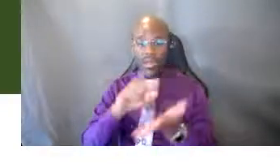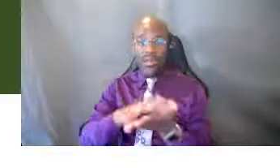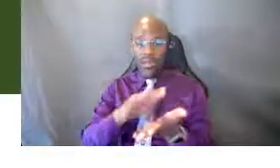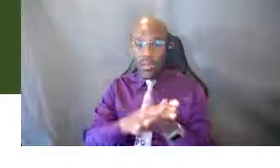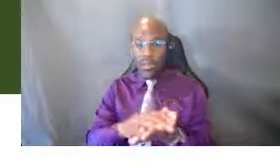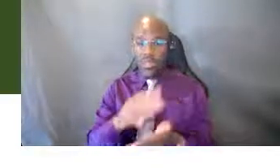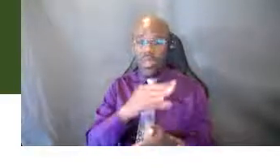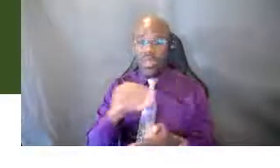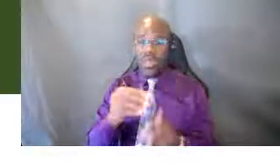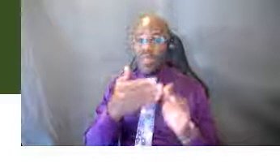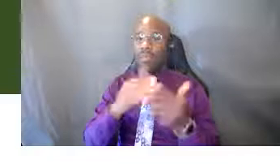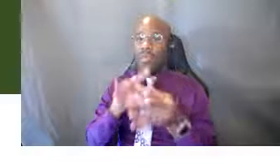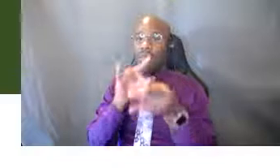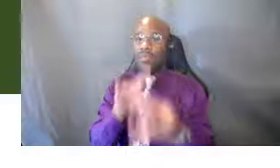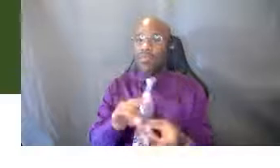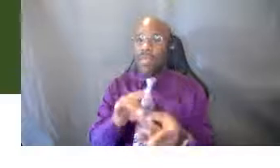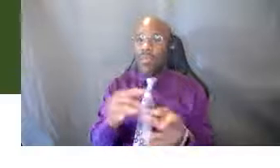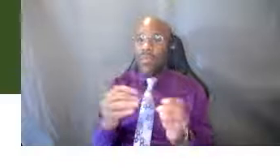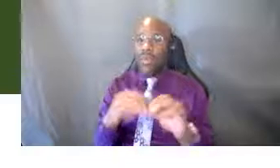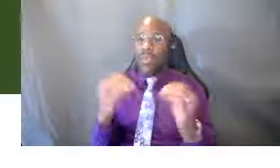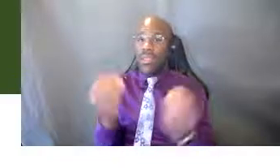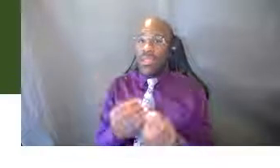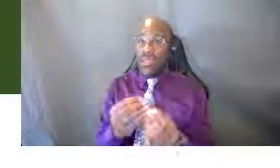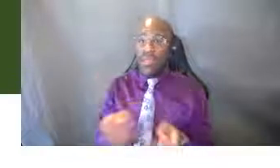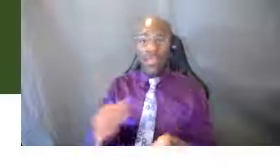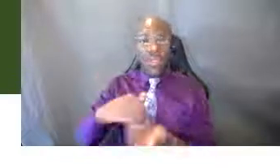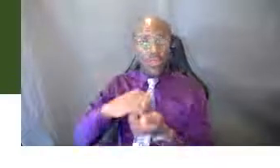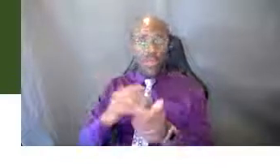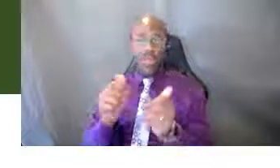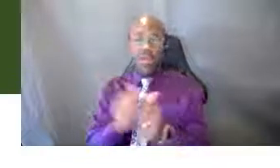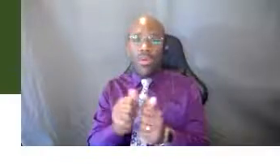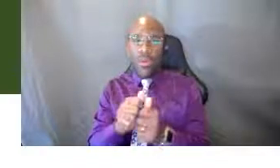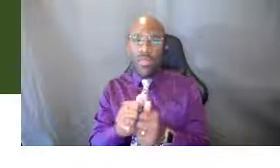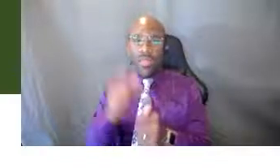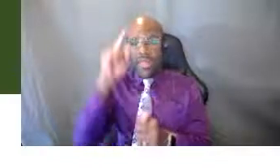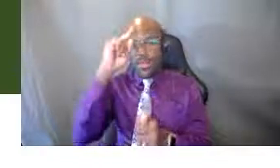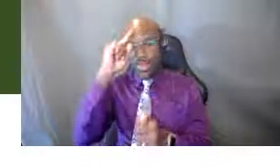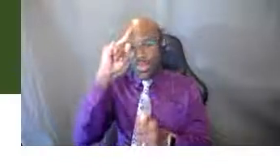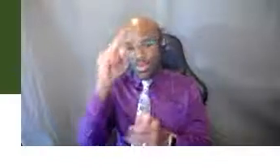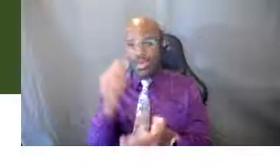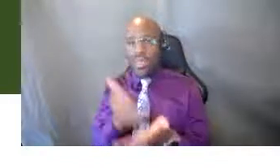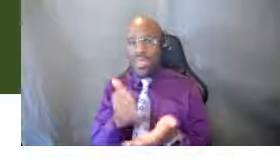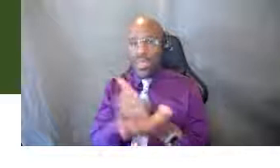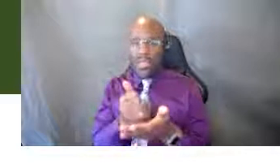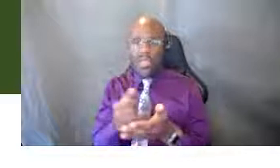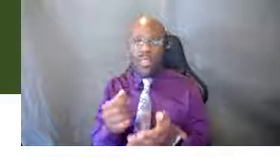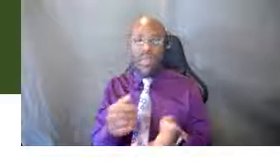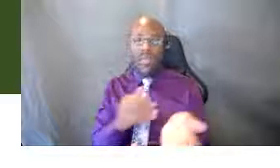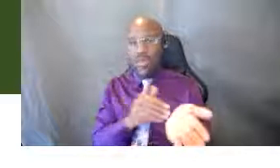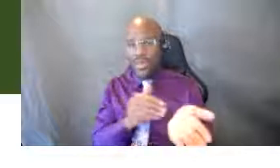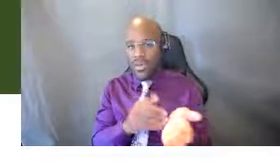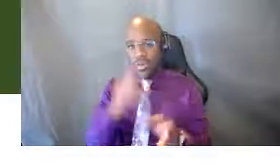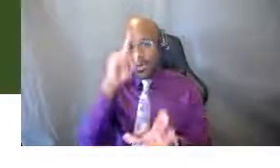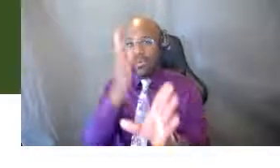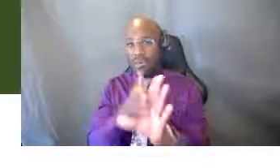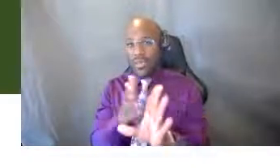community mental health care providers to make mobile crisis available. So it brings schools and